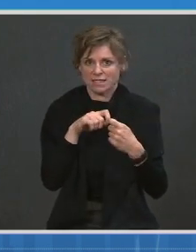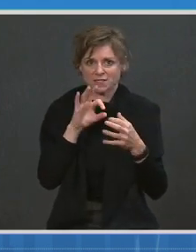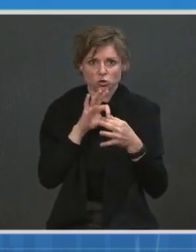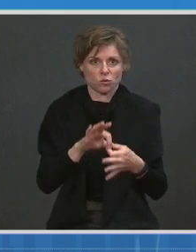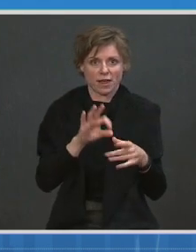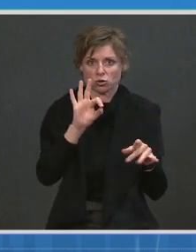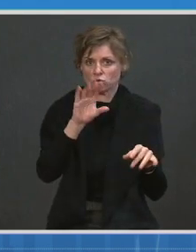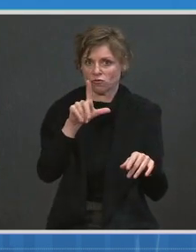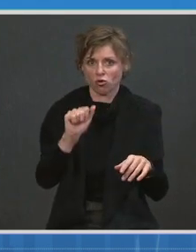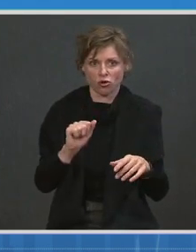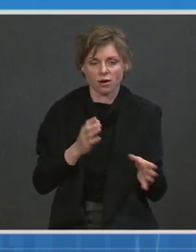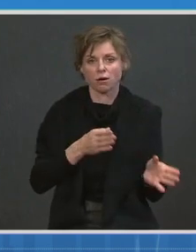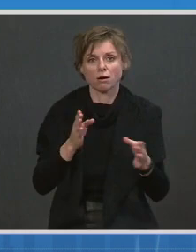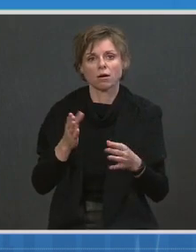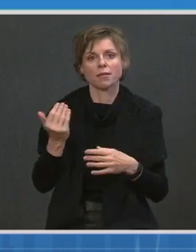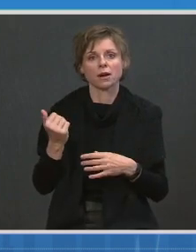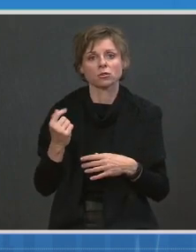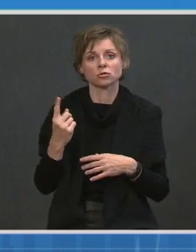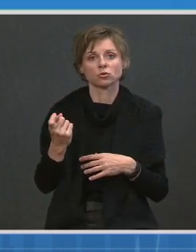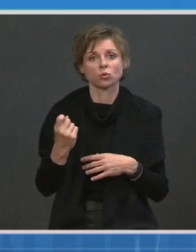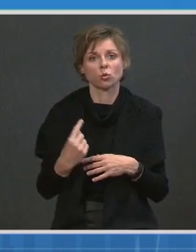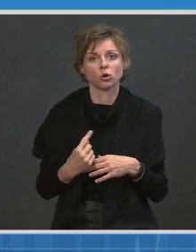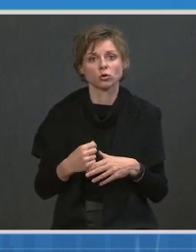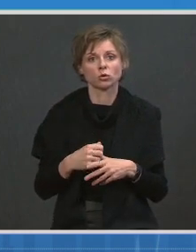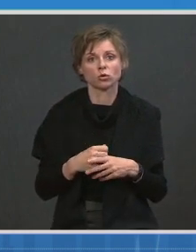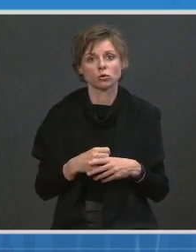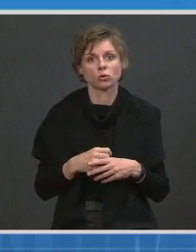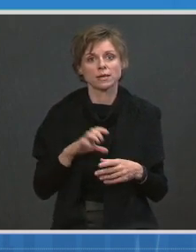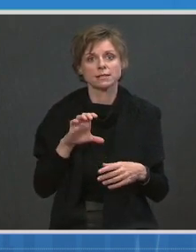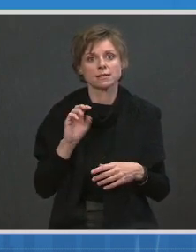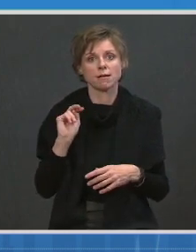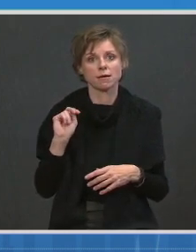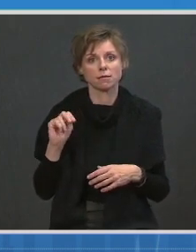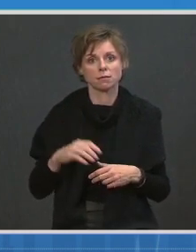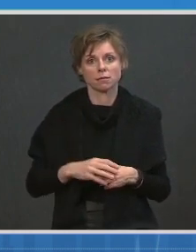question. Next, we'll go to Caitlin Collins at CNN.